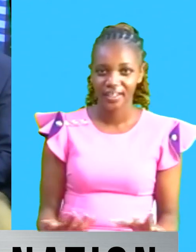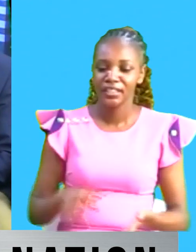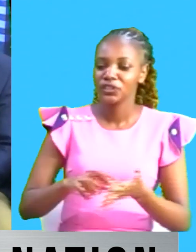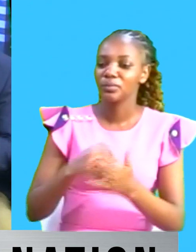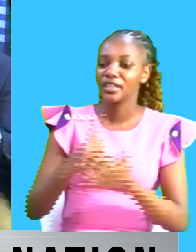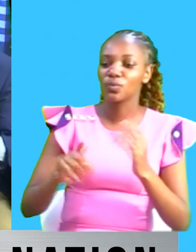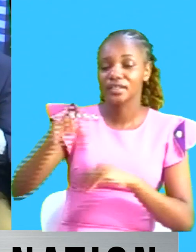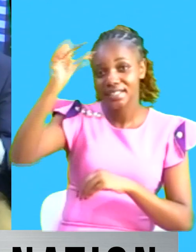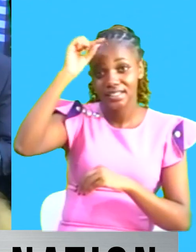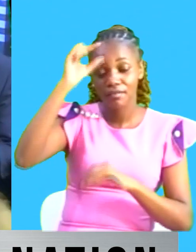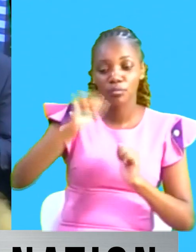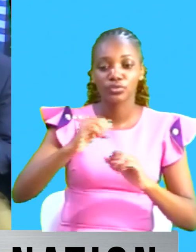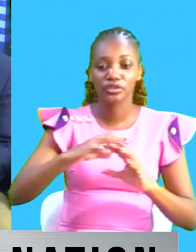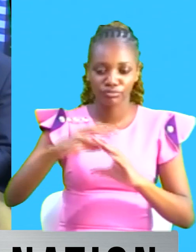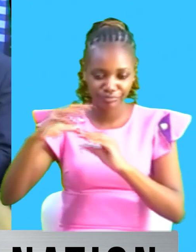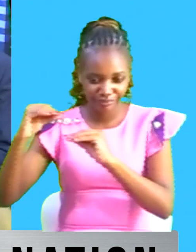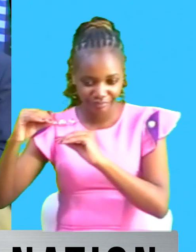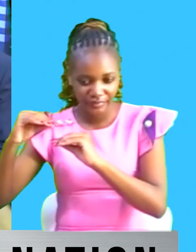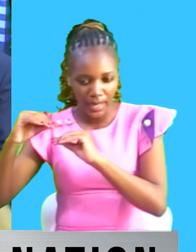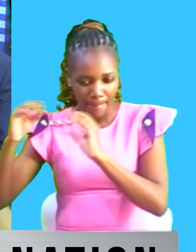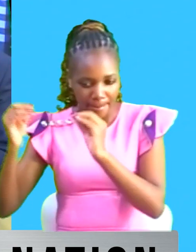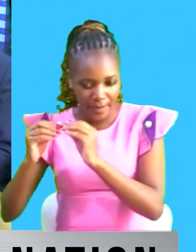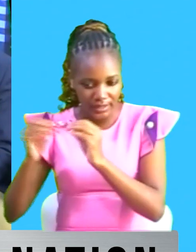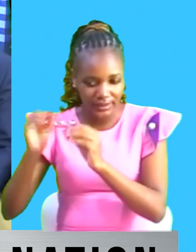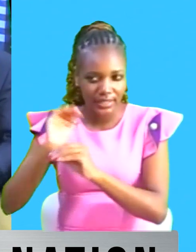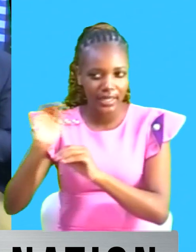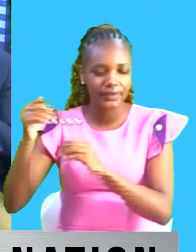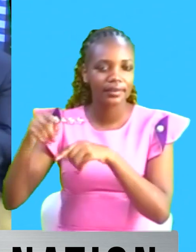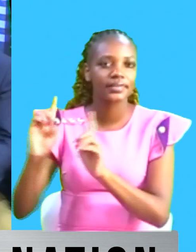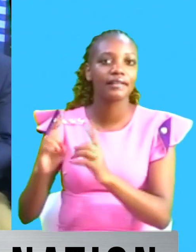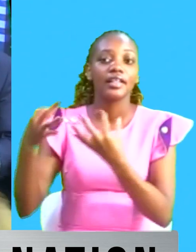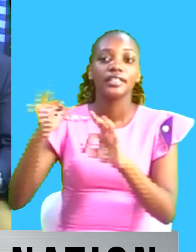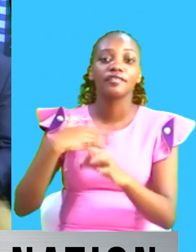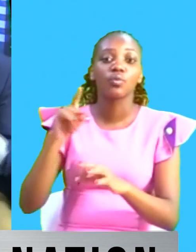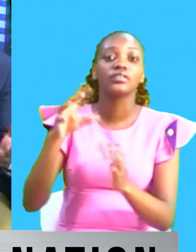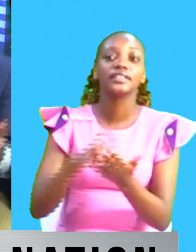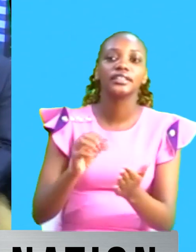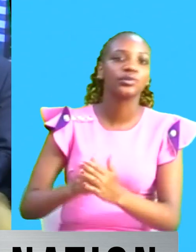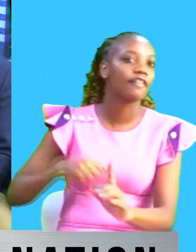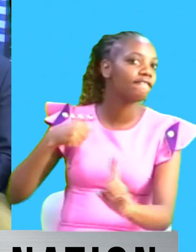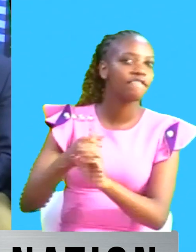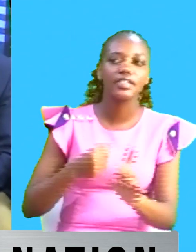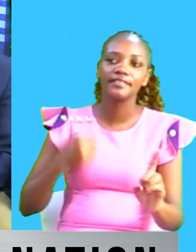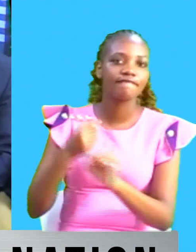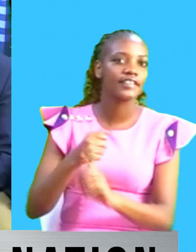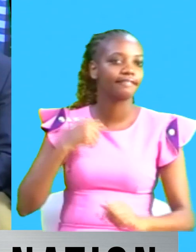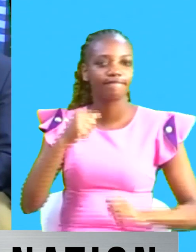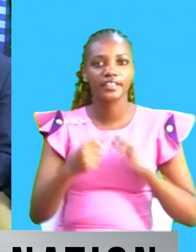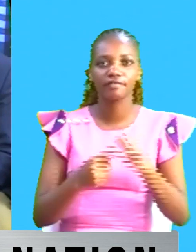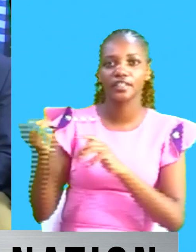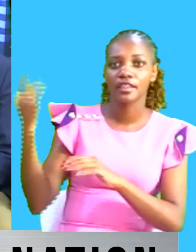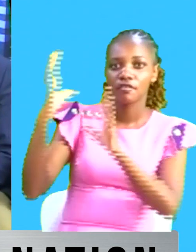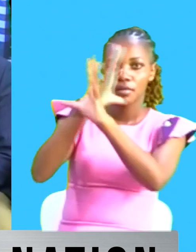government should really go and sit down and ask itself if they want to get into this scenario where they are fighting the former